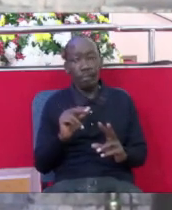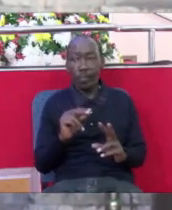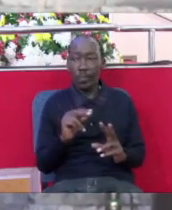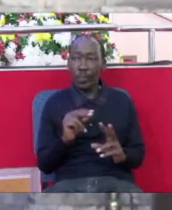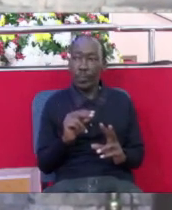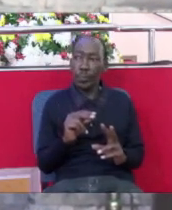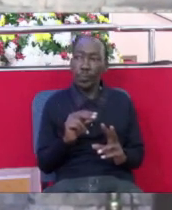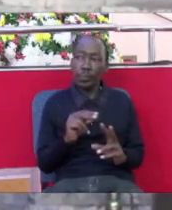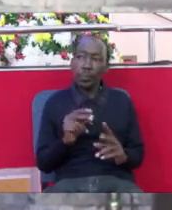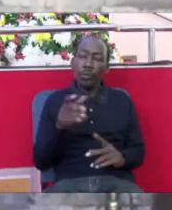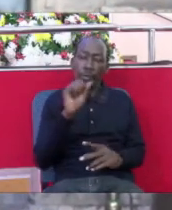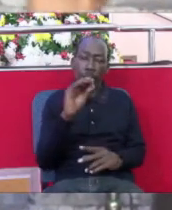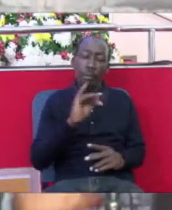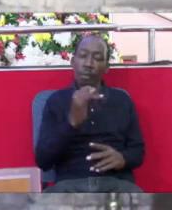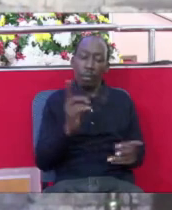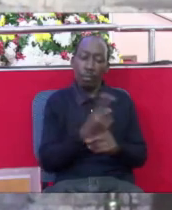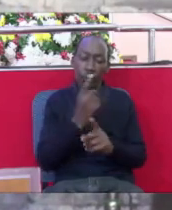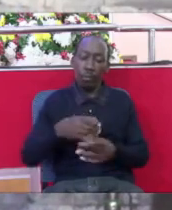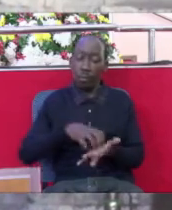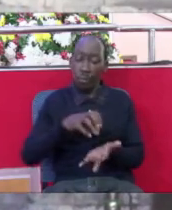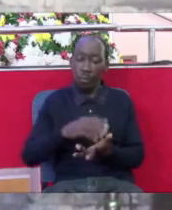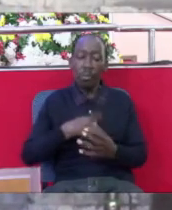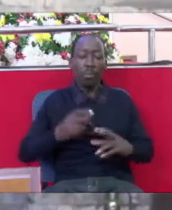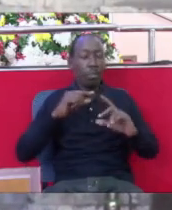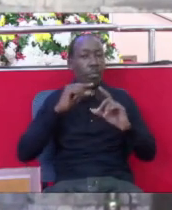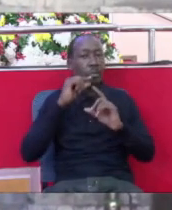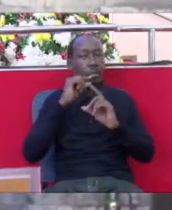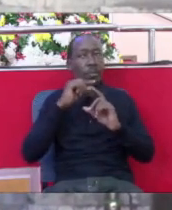will be. So in our diverse situations, he remains the great I am.